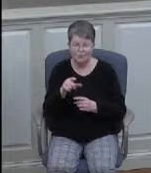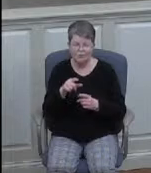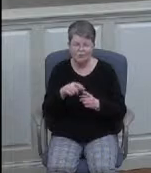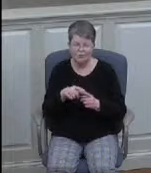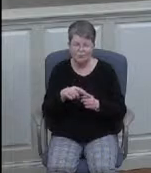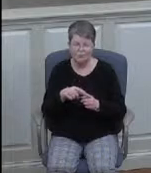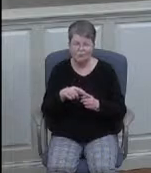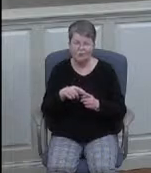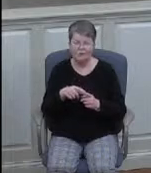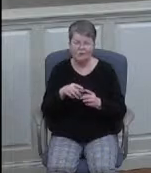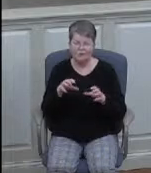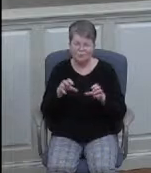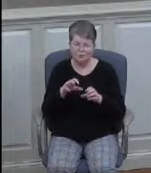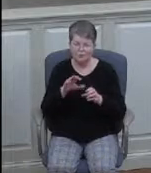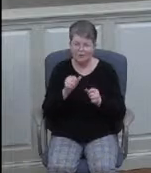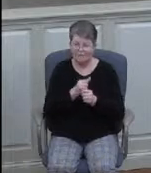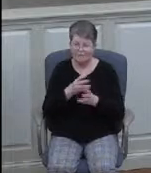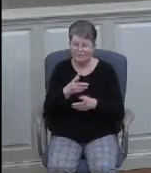encompass everything that you have here